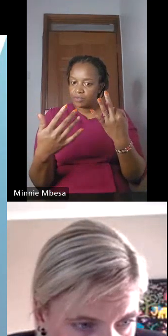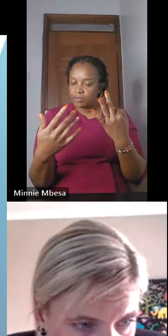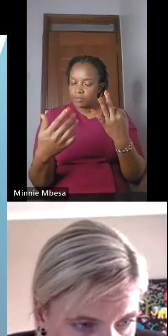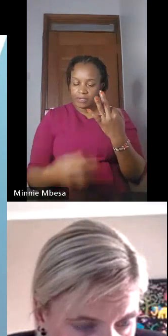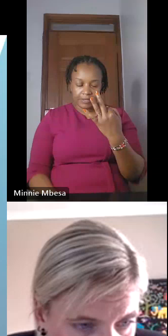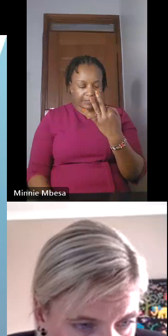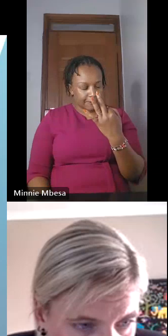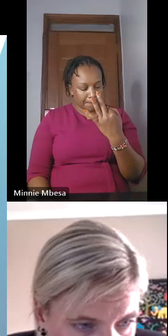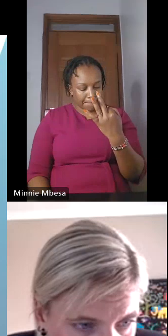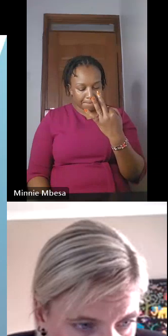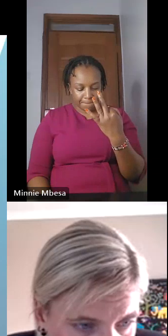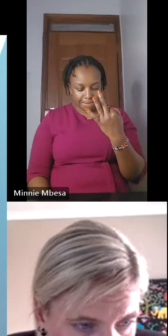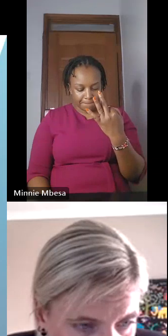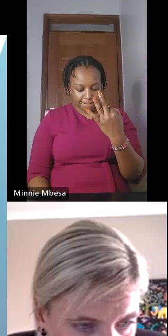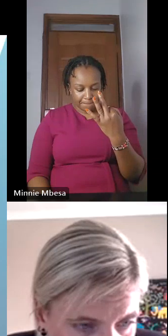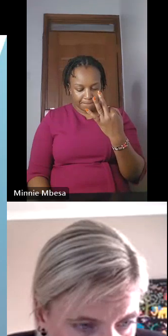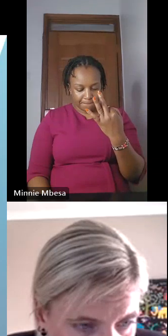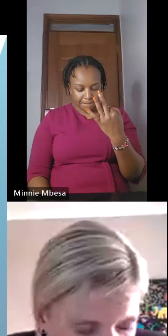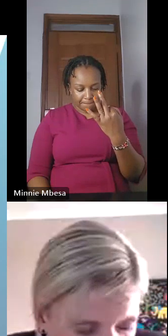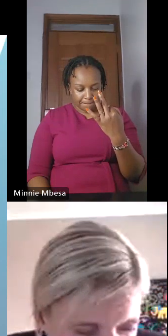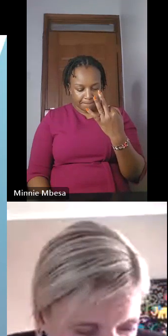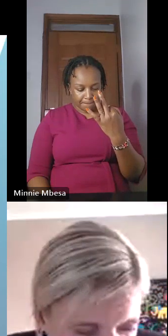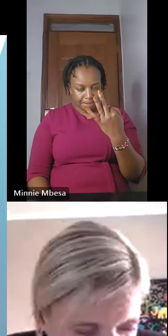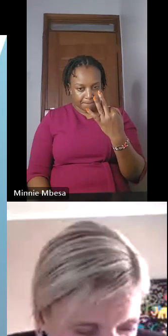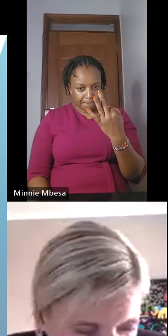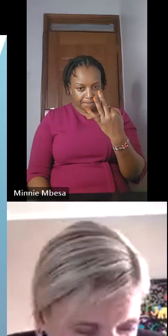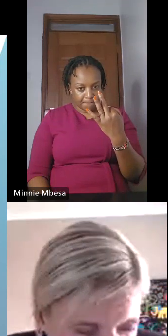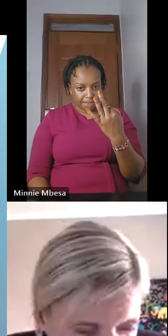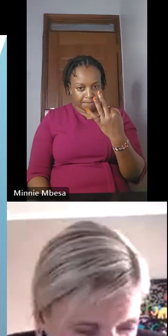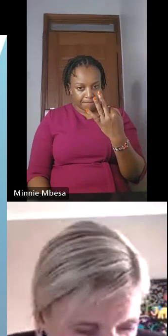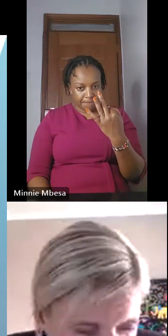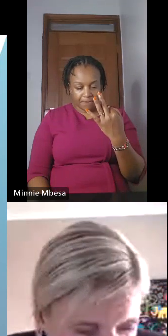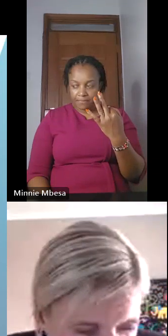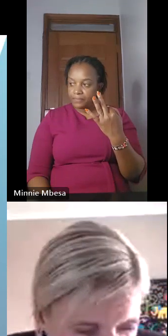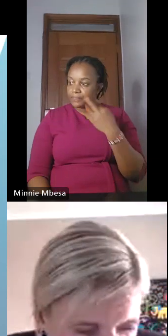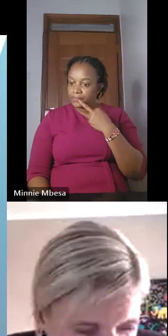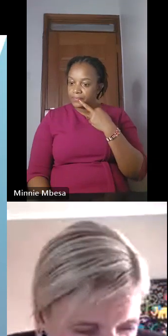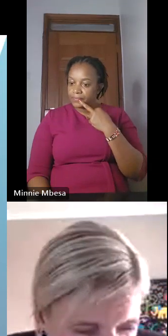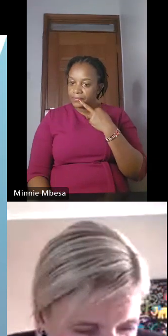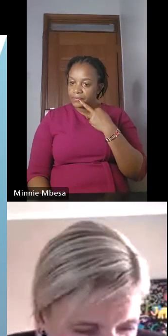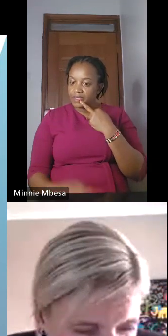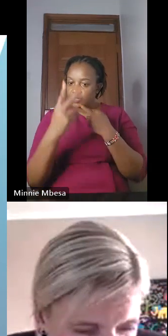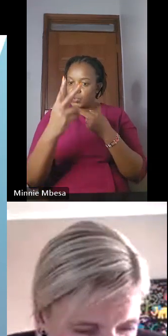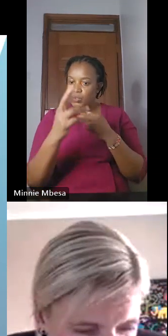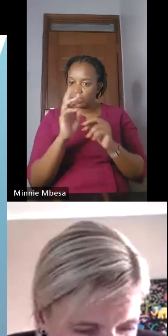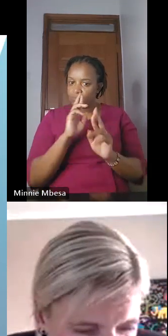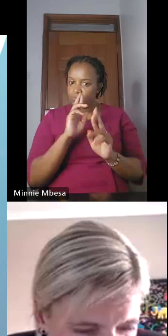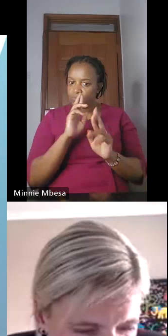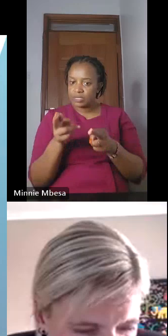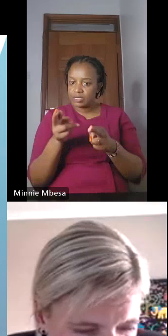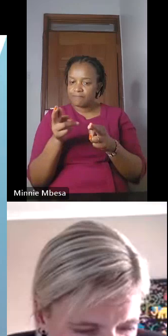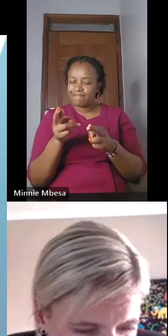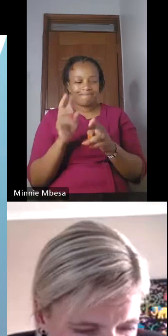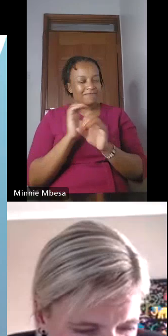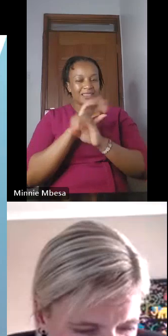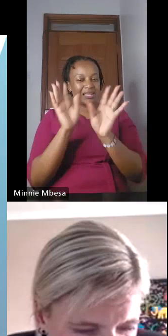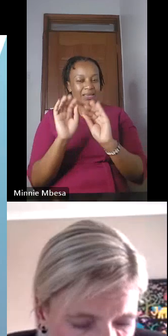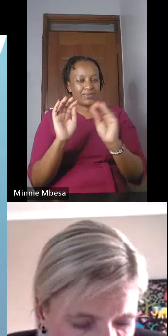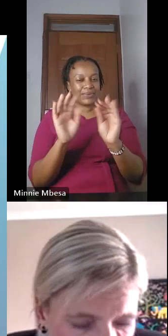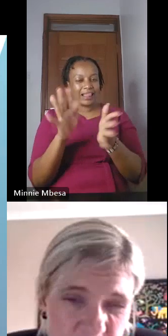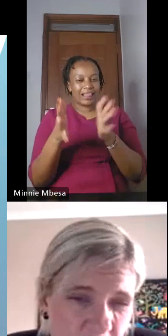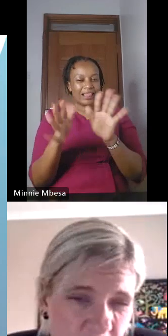and the referee report, the referee will write on it, or they can type on it? Because I tried seeing whether it can be